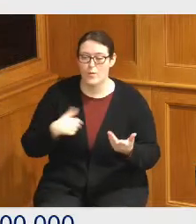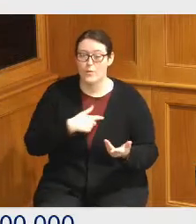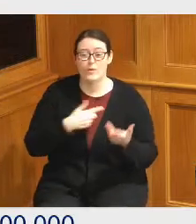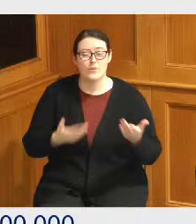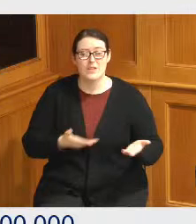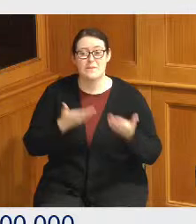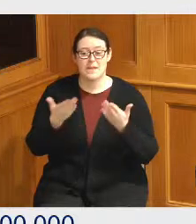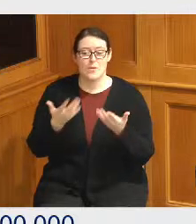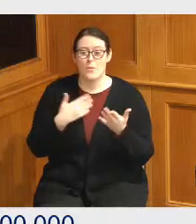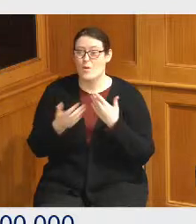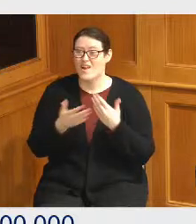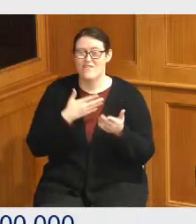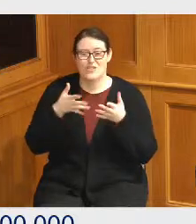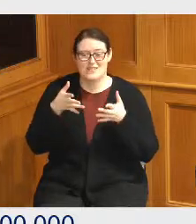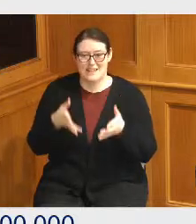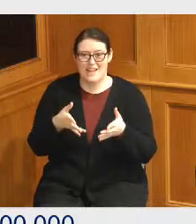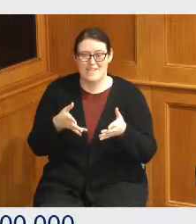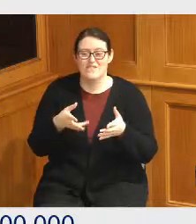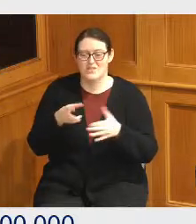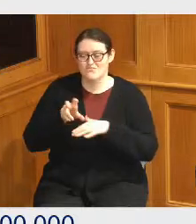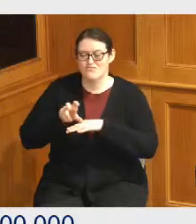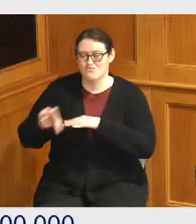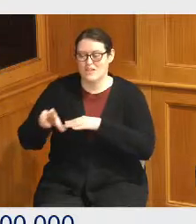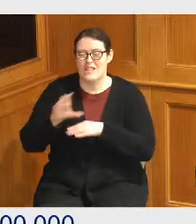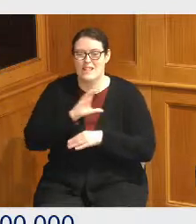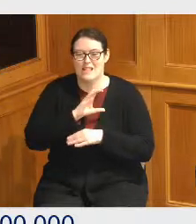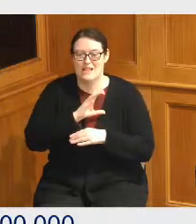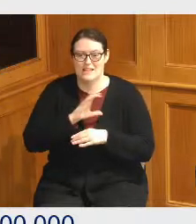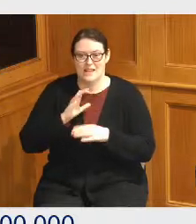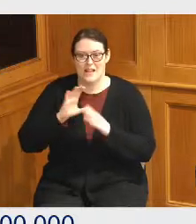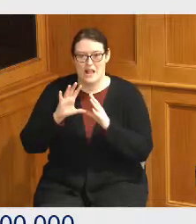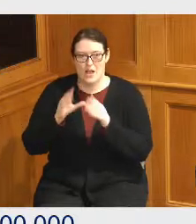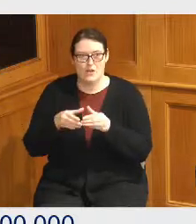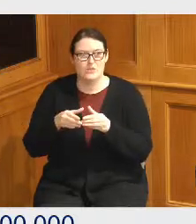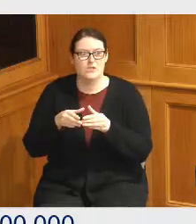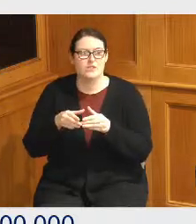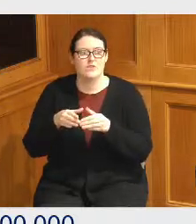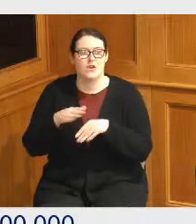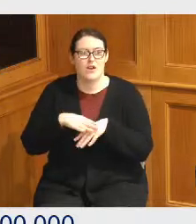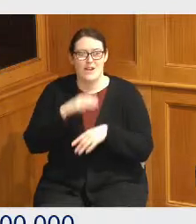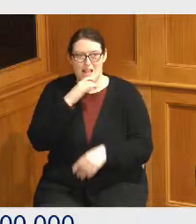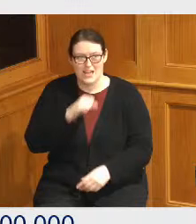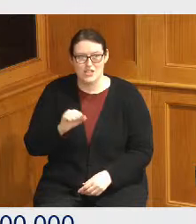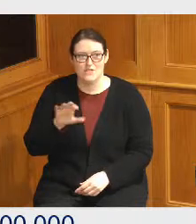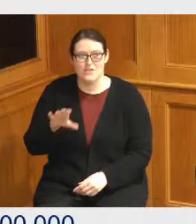that remaining amount goes to Council on Aging for their Senior Utility Assistance Program.